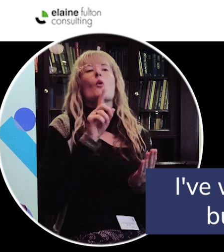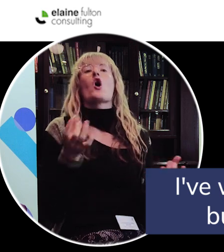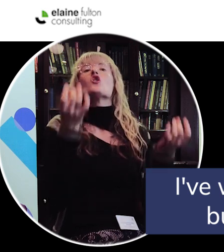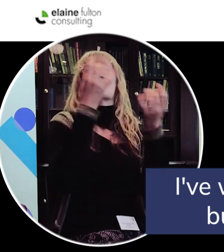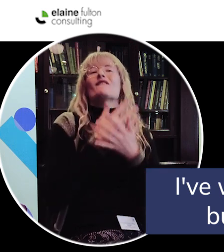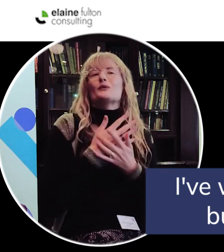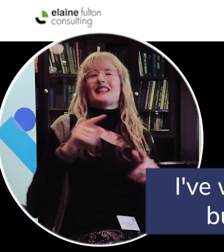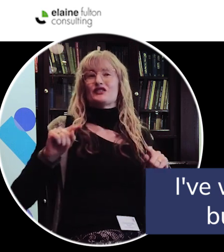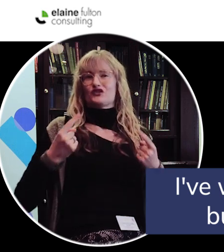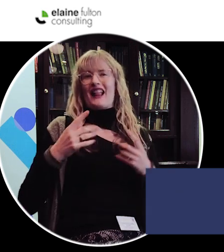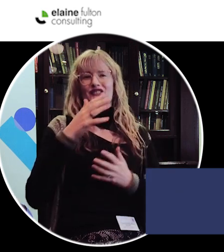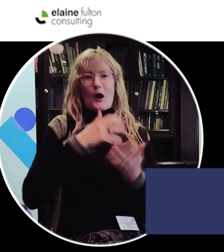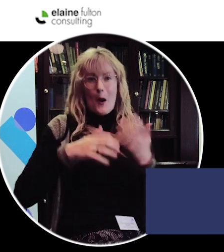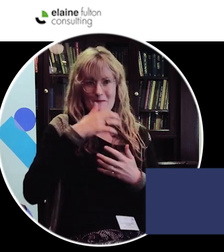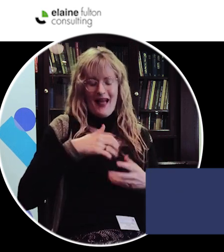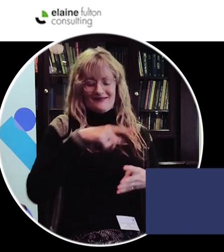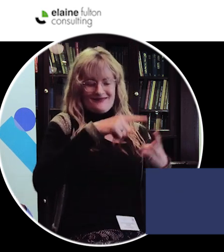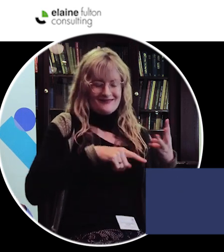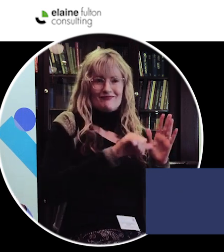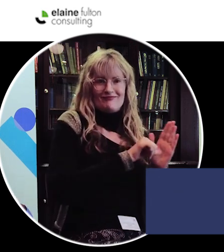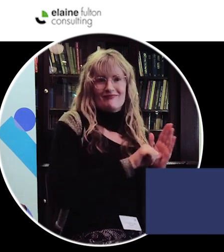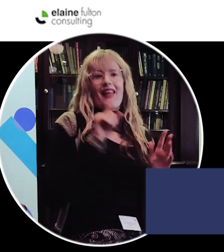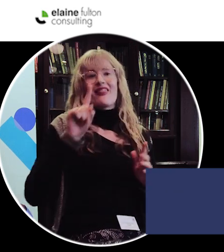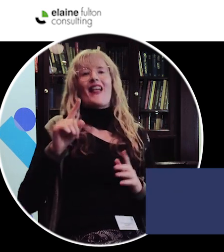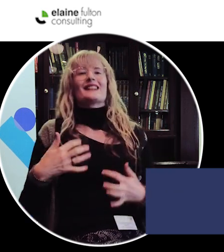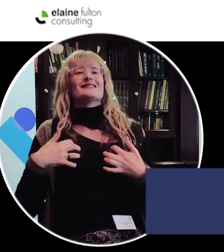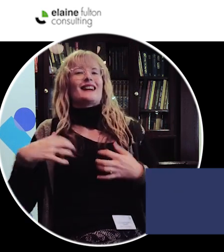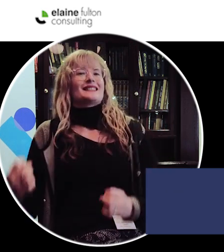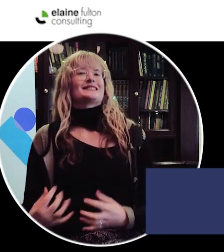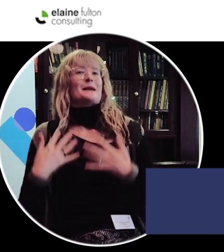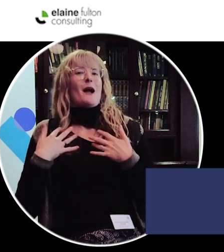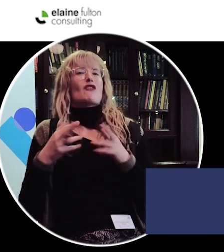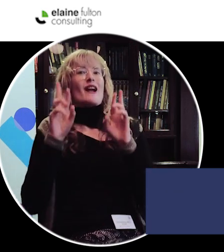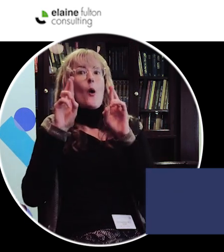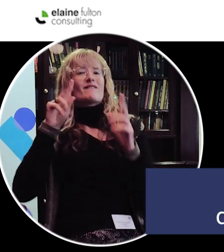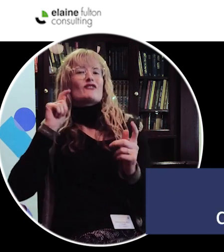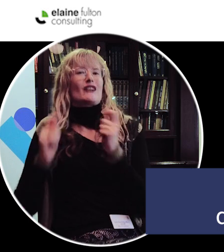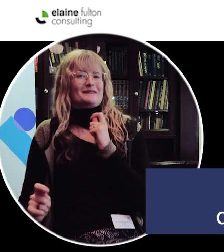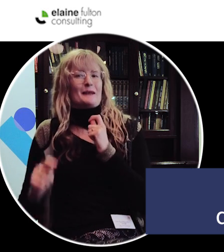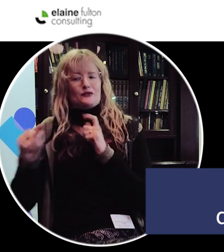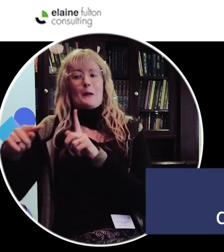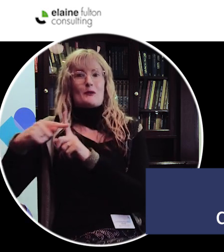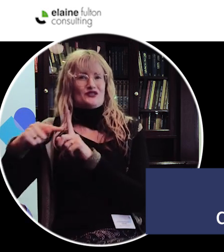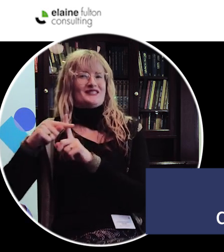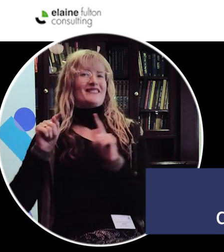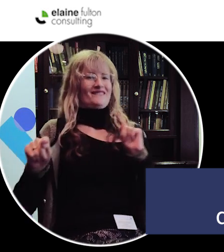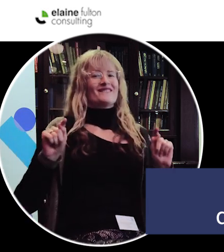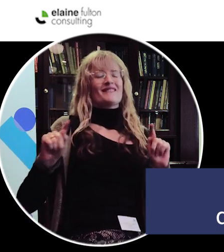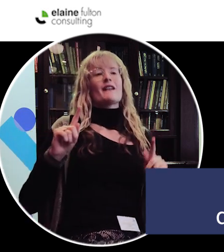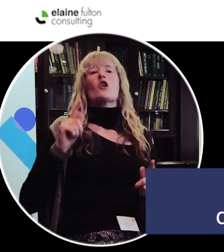down exciting and inspiring and hopefully transformational. I mean, that's how I find this work, but the key word for me